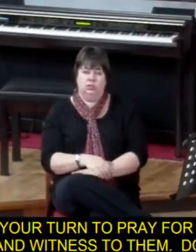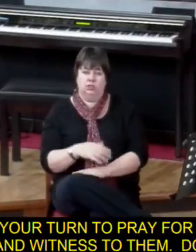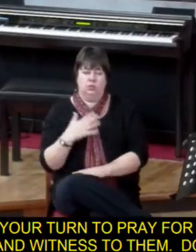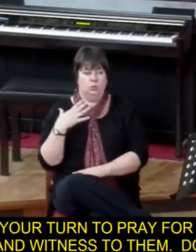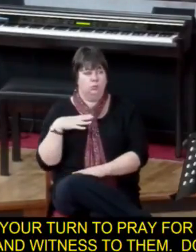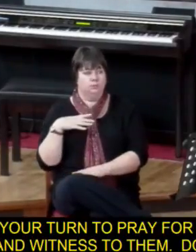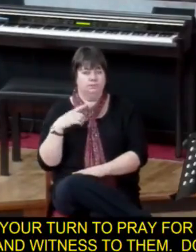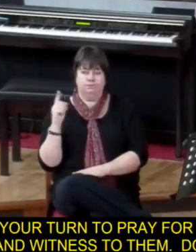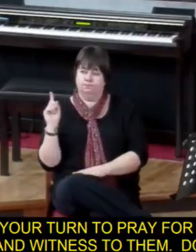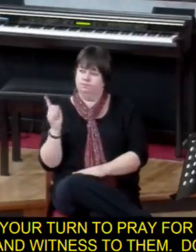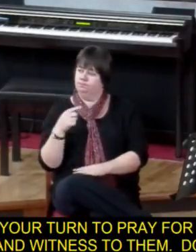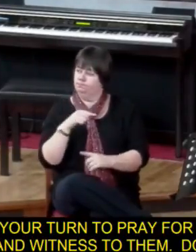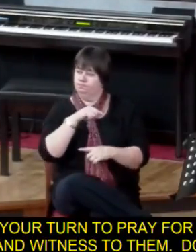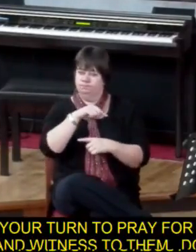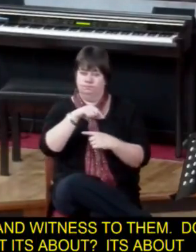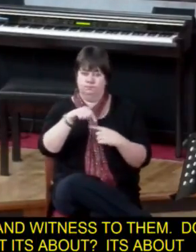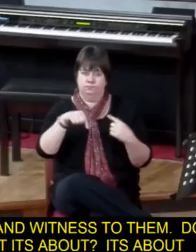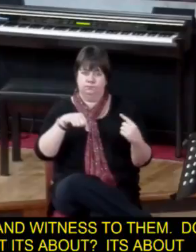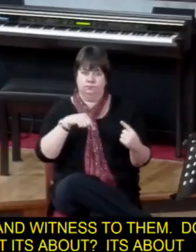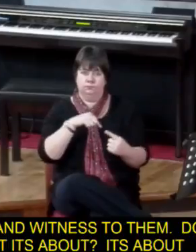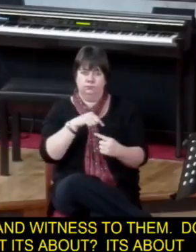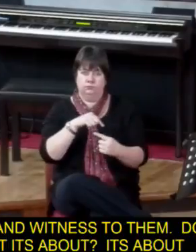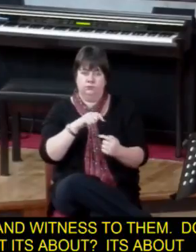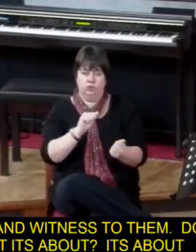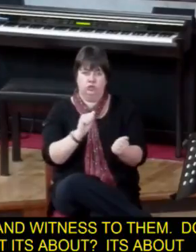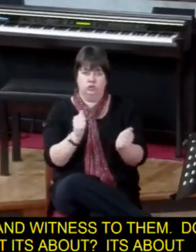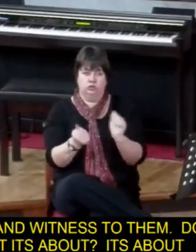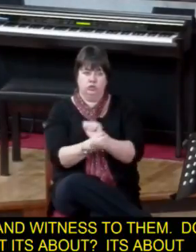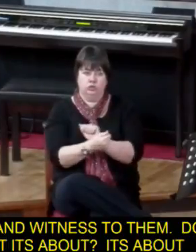around. It's a change.